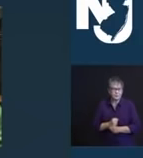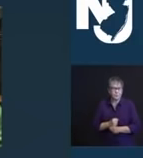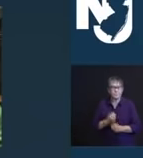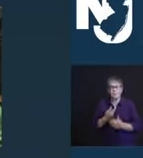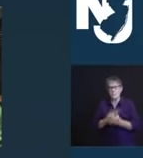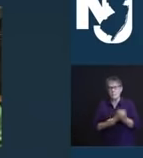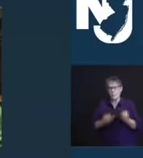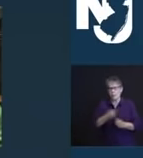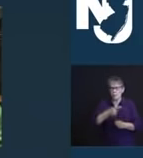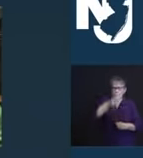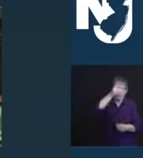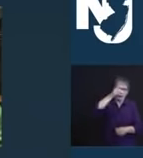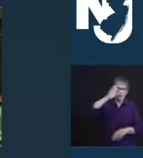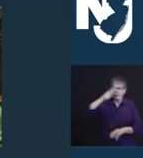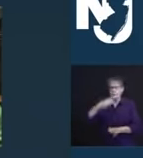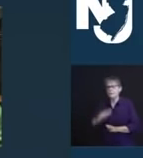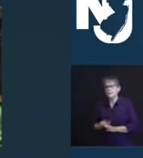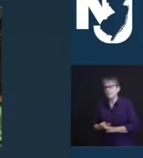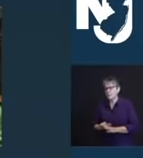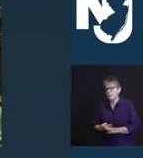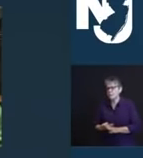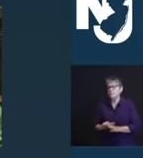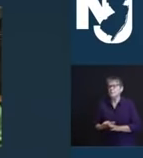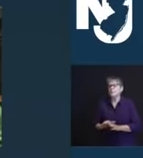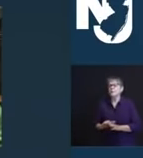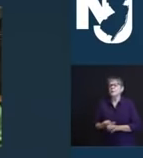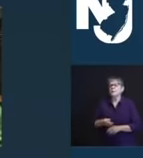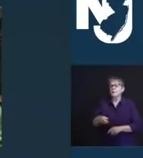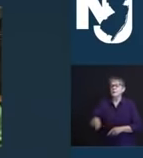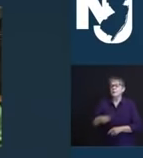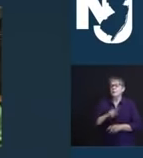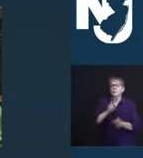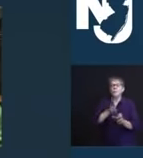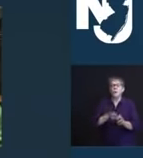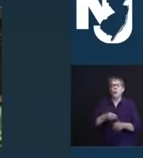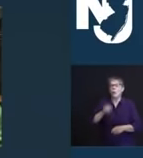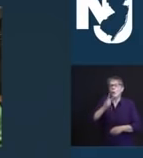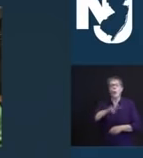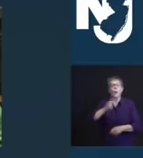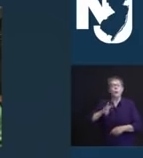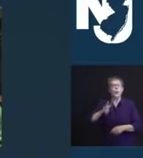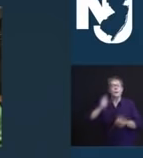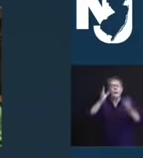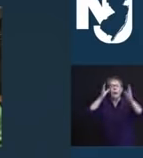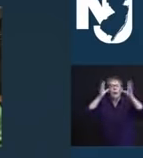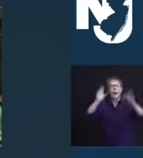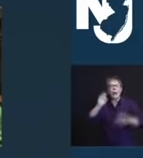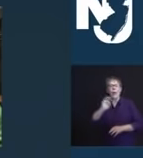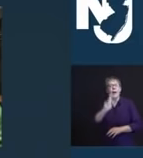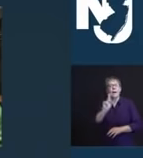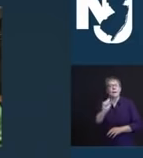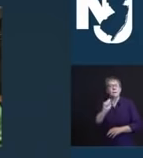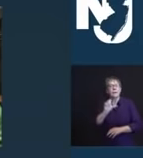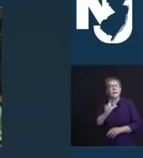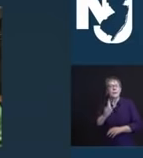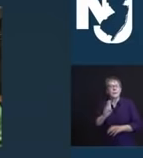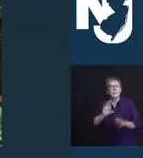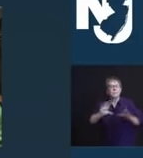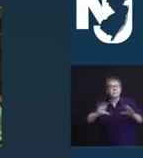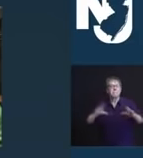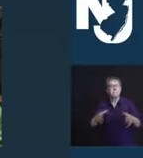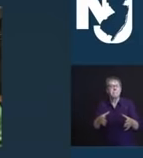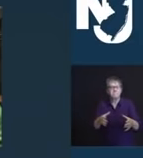and the Cape May Emerald Society and Ancient Order of Hibernians. I say that on behalf of Callahan and